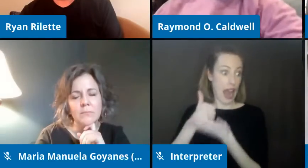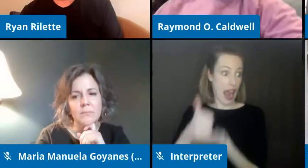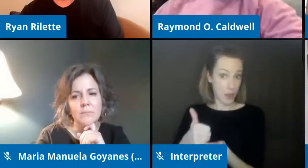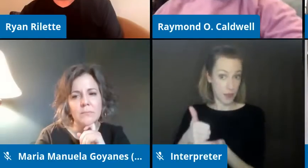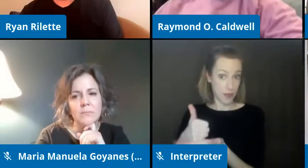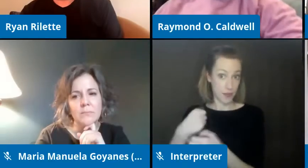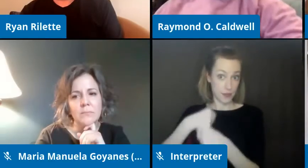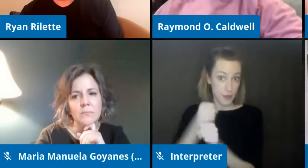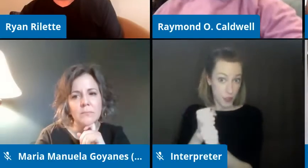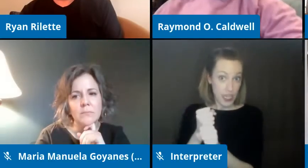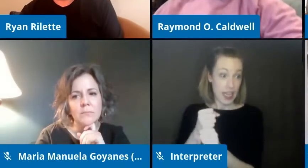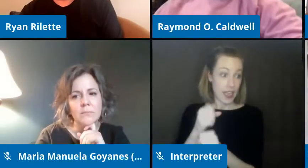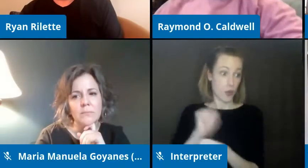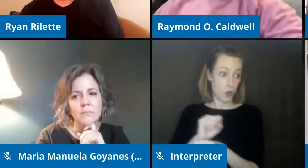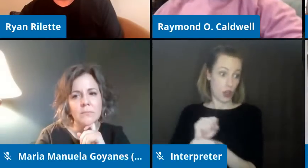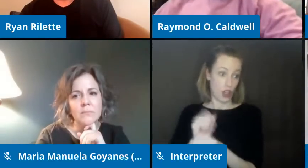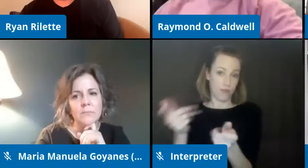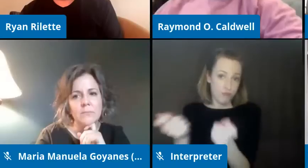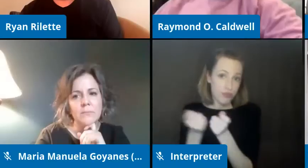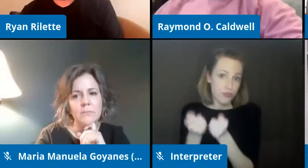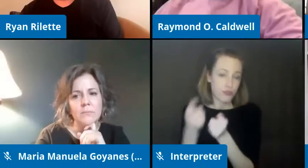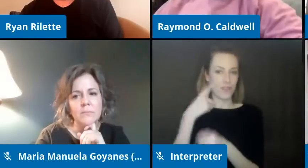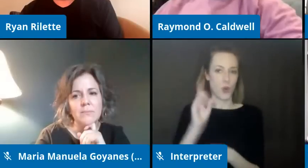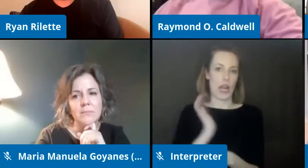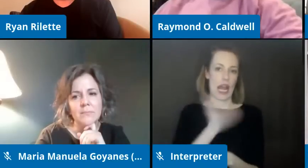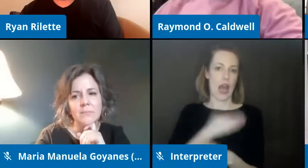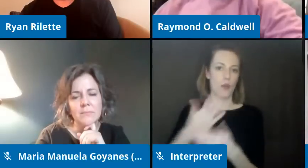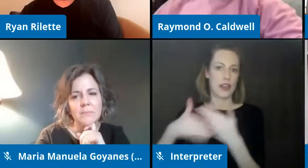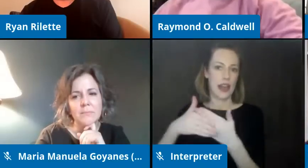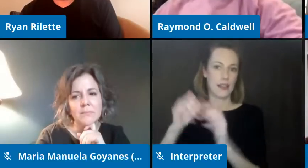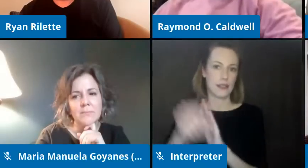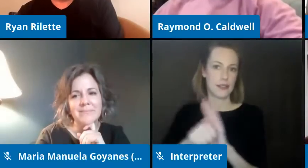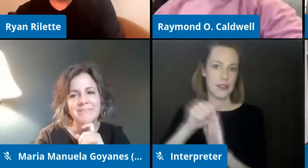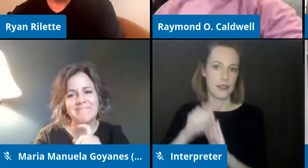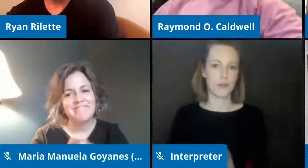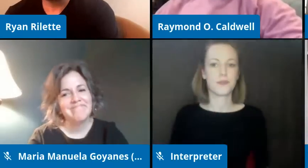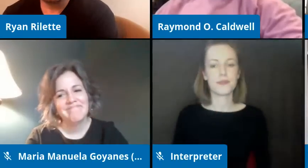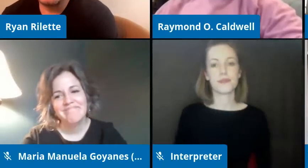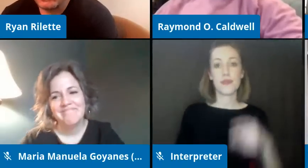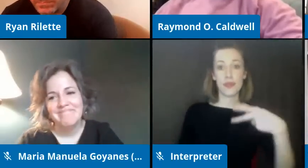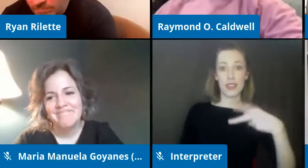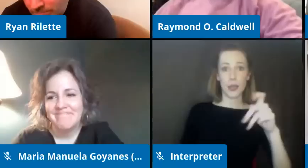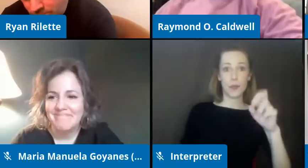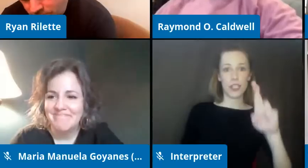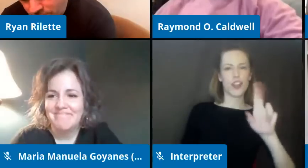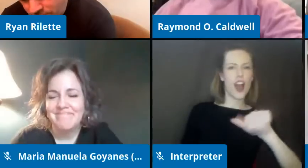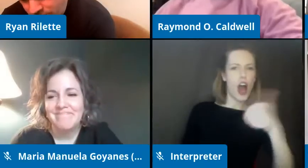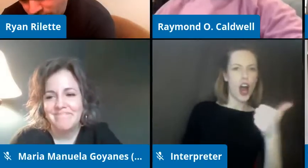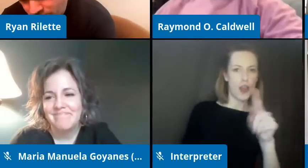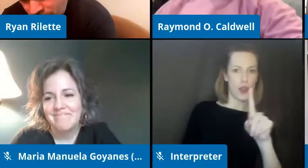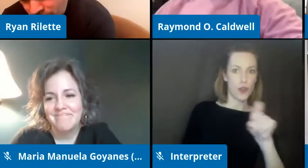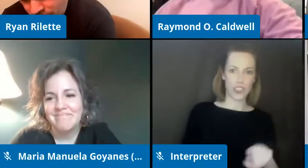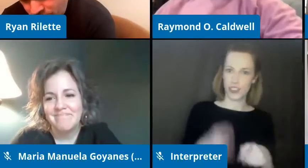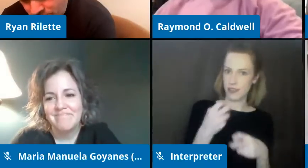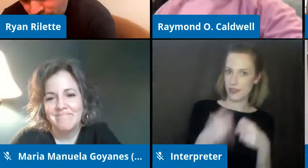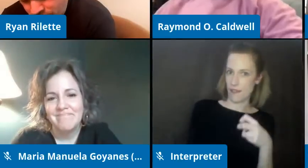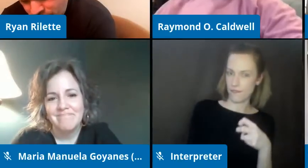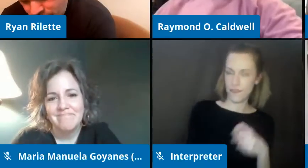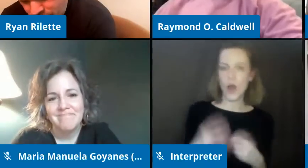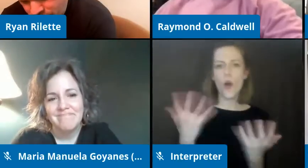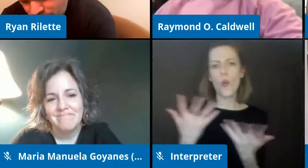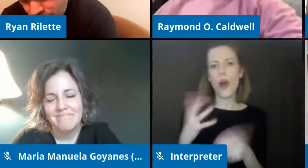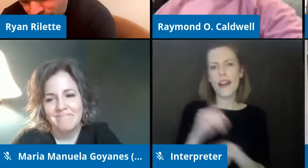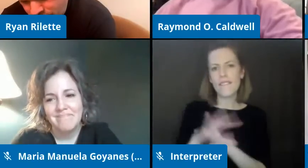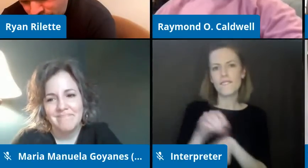I think. So that leads to Liam Gibbs's question, which is, this is a toughie, what advice might you have for